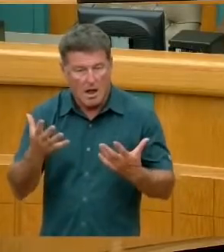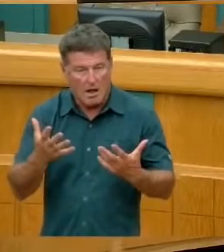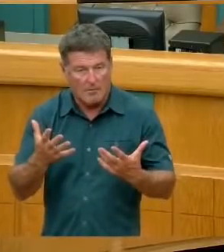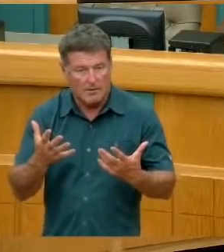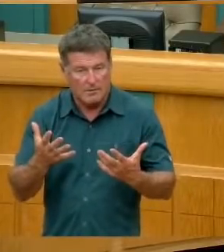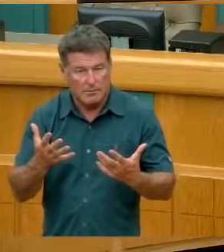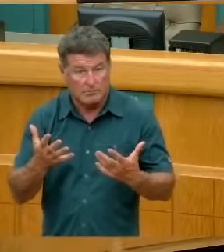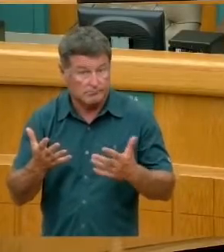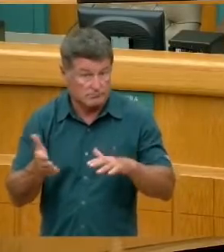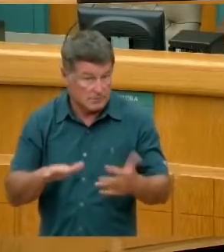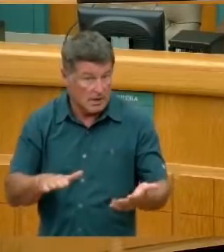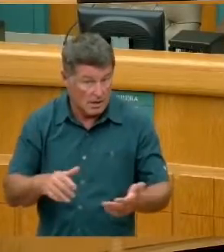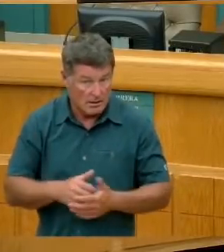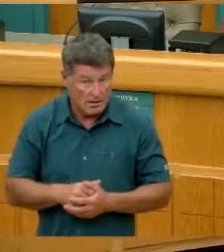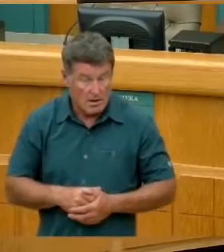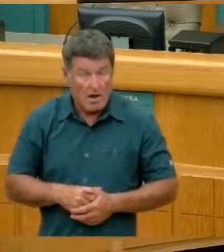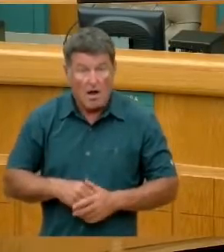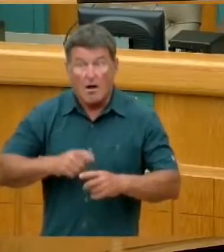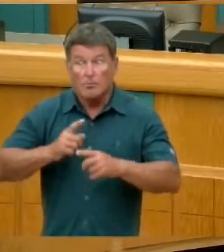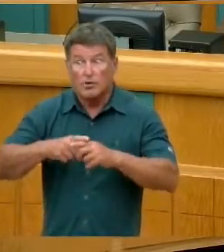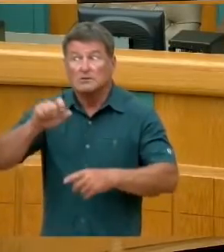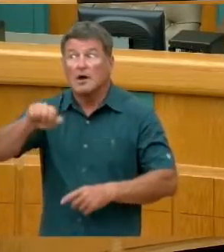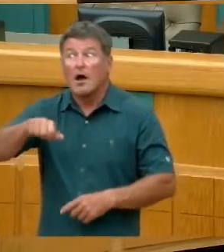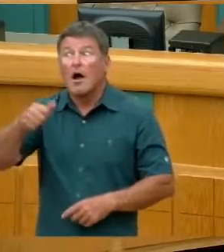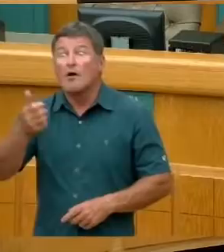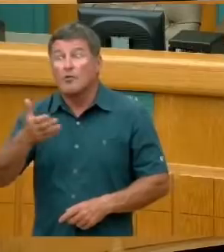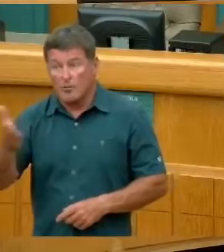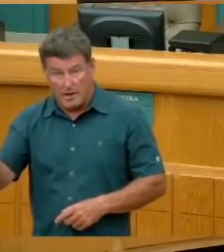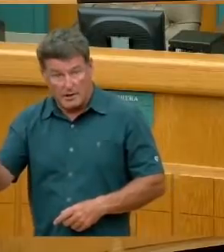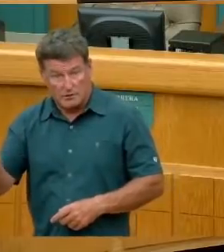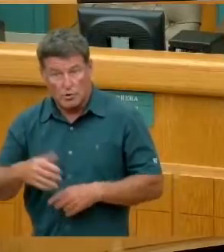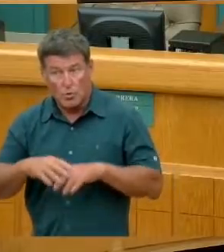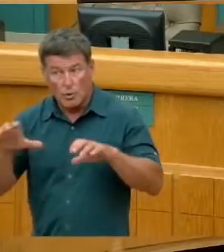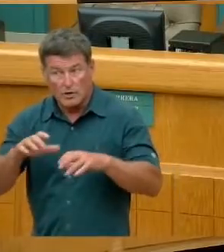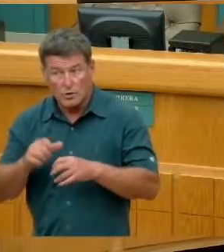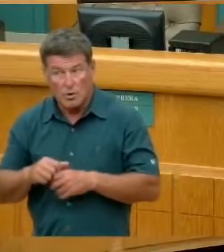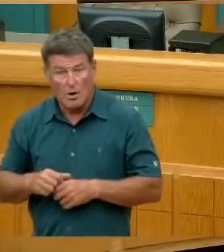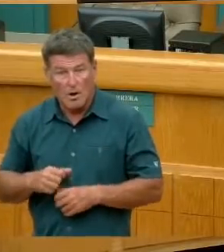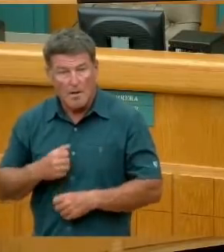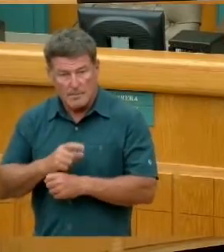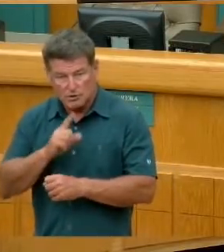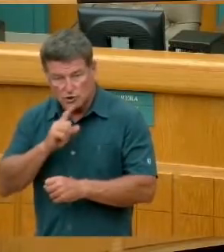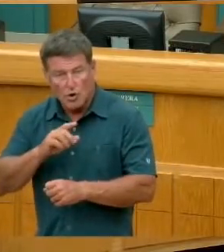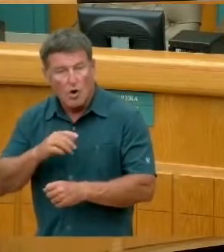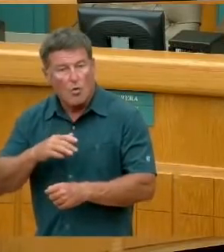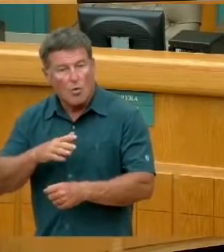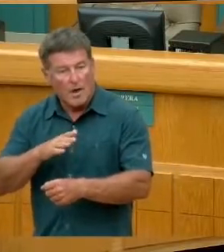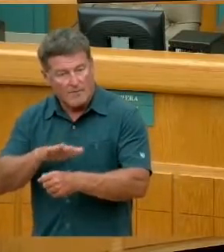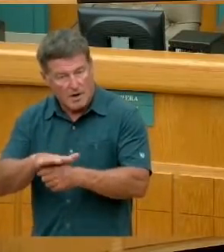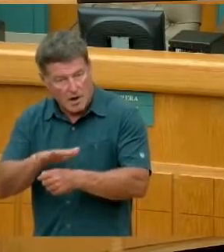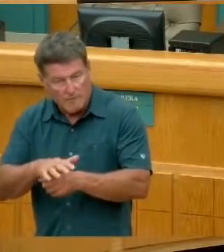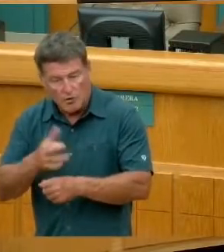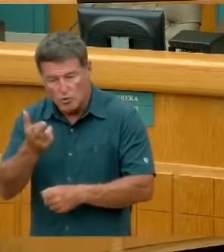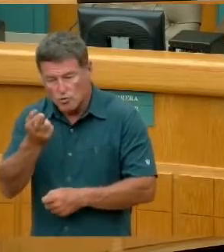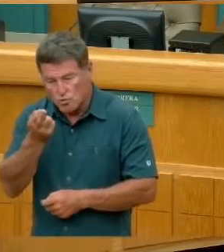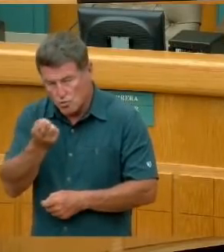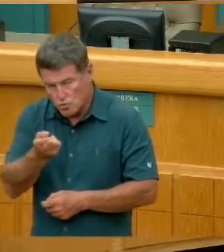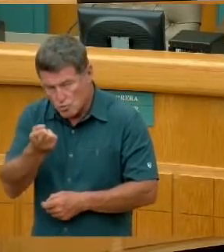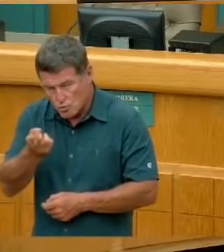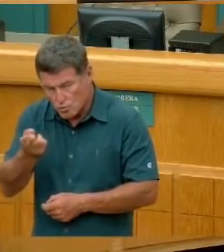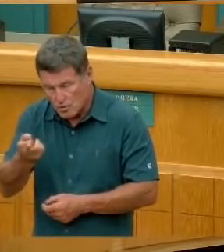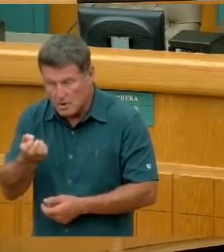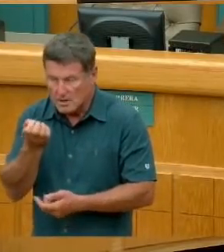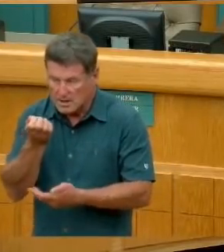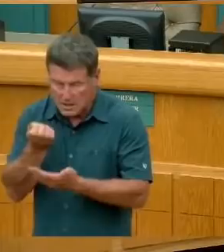others are really designed to make certain that we have the right resources to respond to what's happening